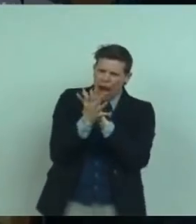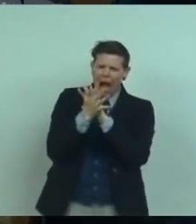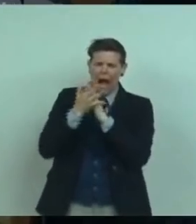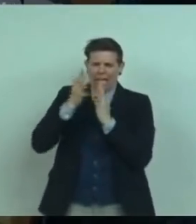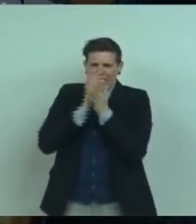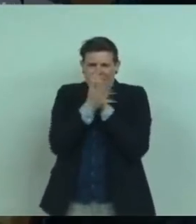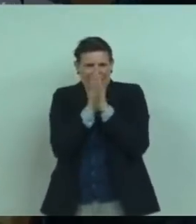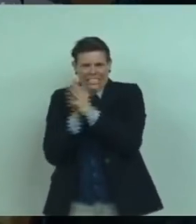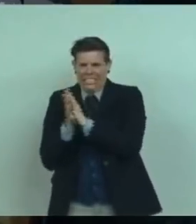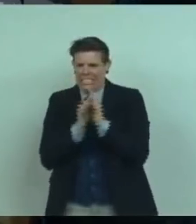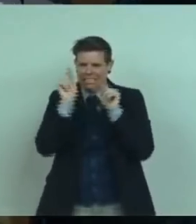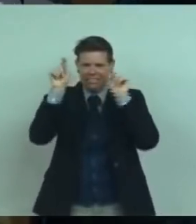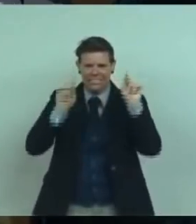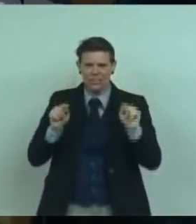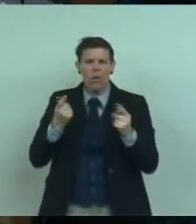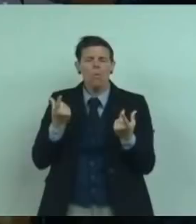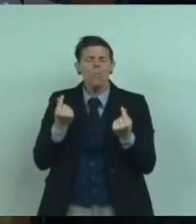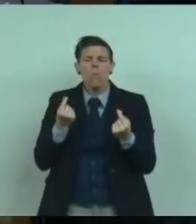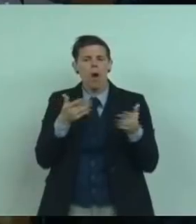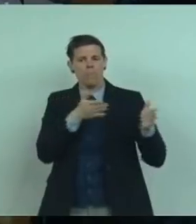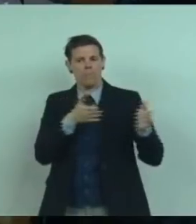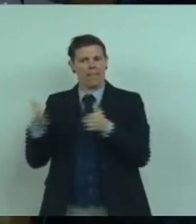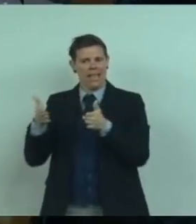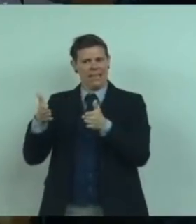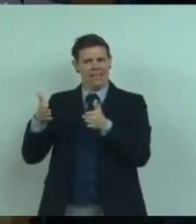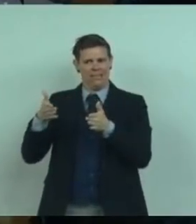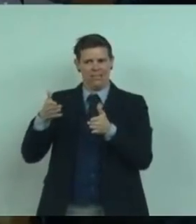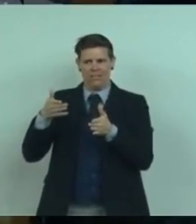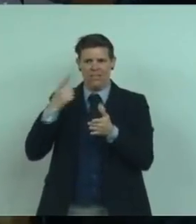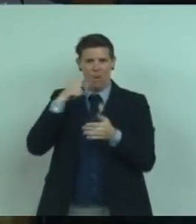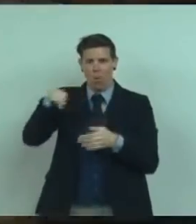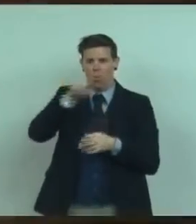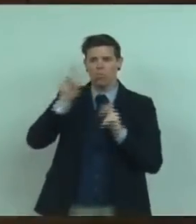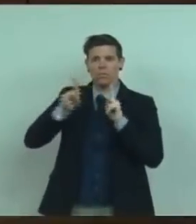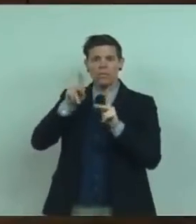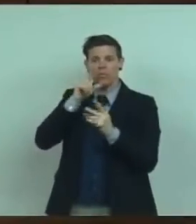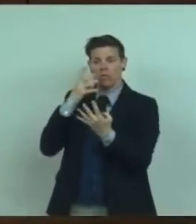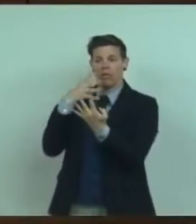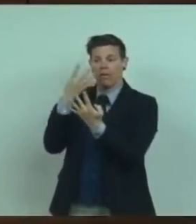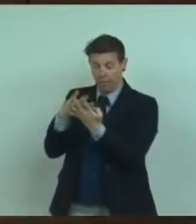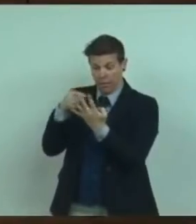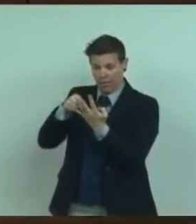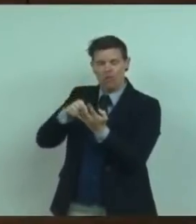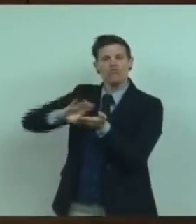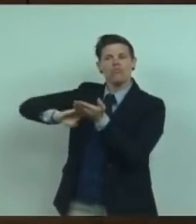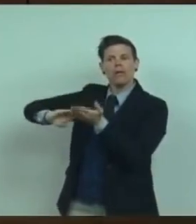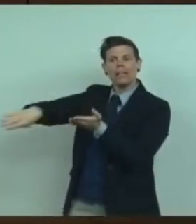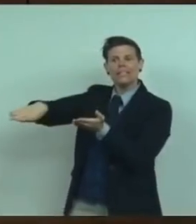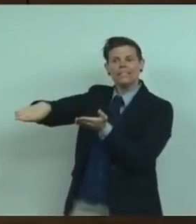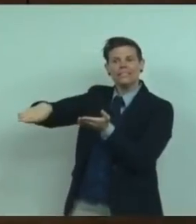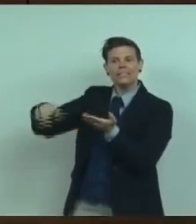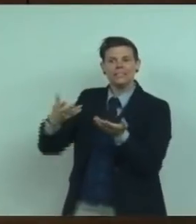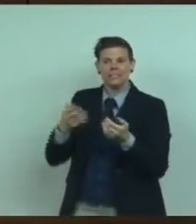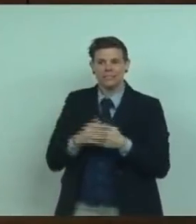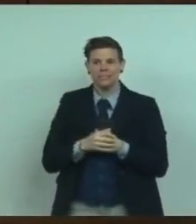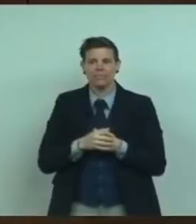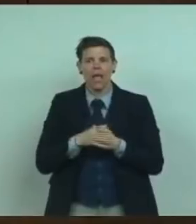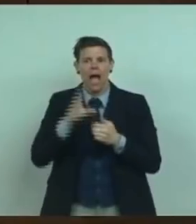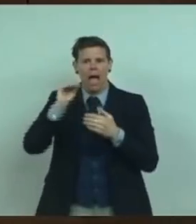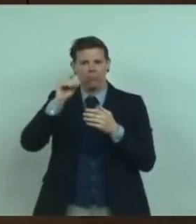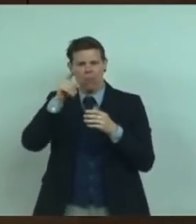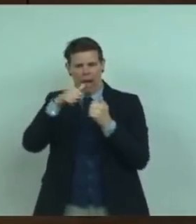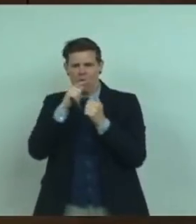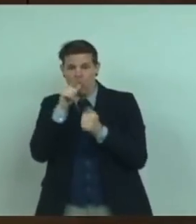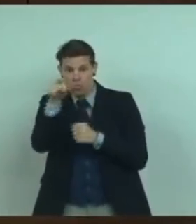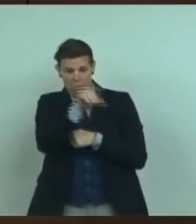state? Who will be released, and what's the timeline? So we are, thank you for that question. It is. Those are areas where